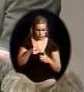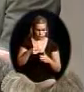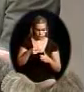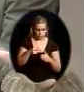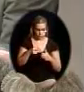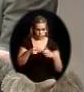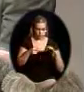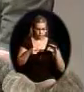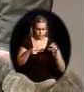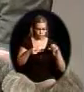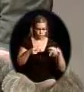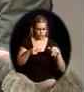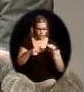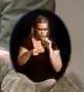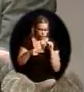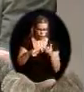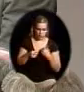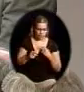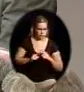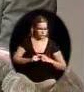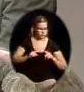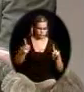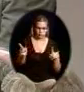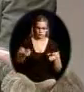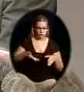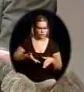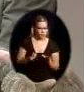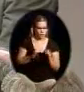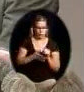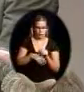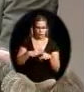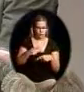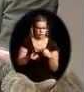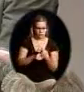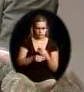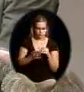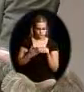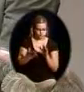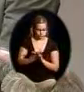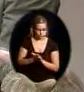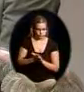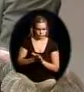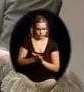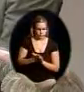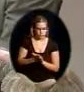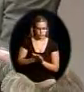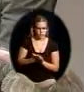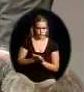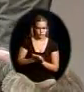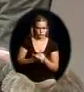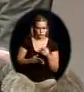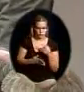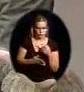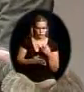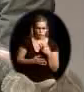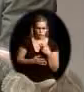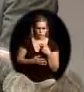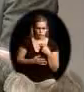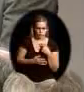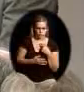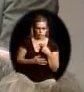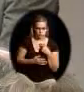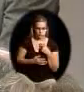necessarily have an exception that allows that kind of disclosure. So what we have, in consultation